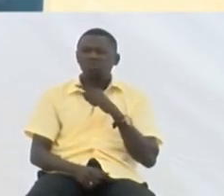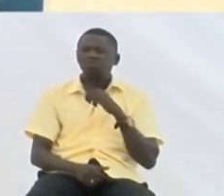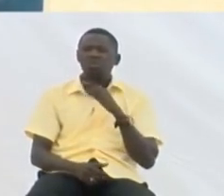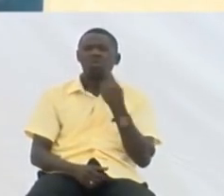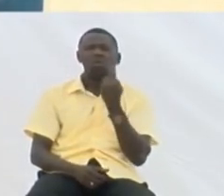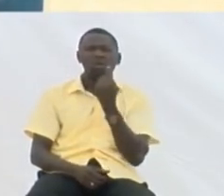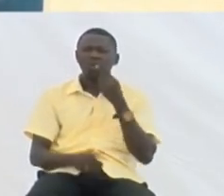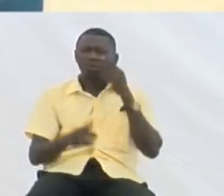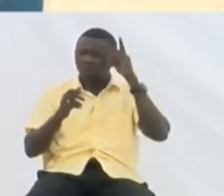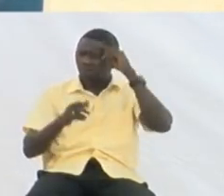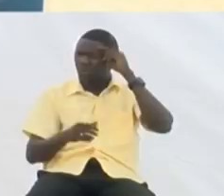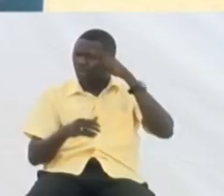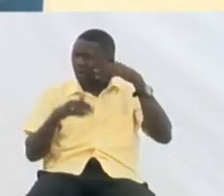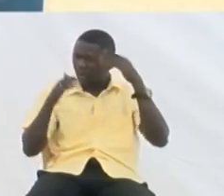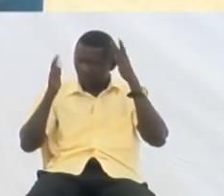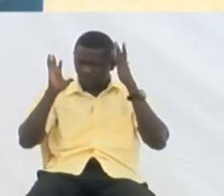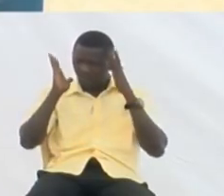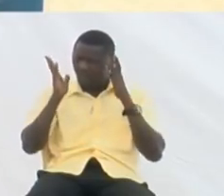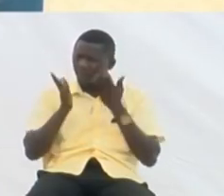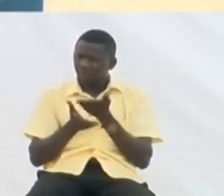over nothing except politics,